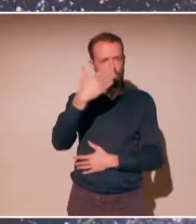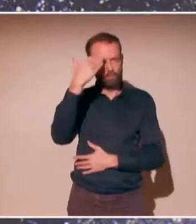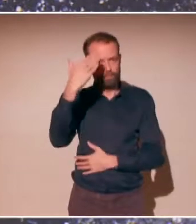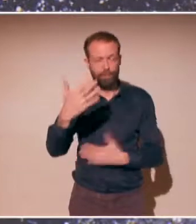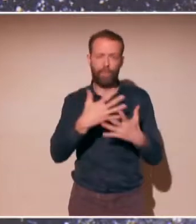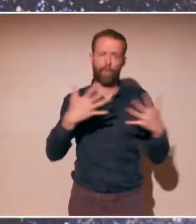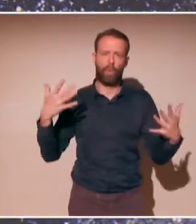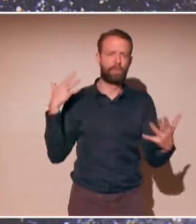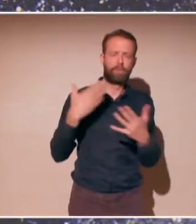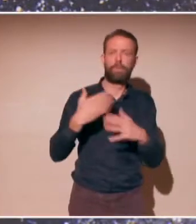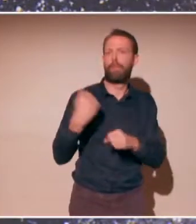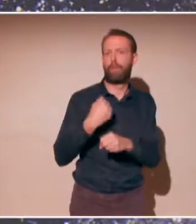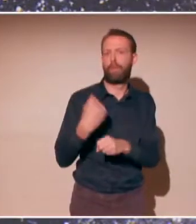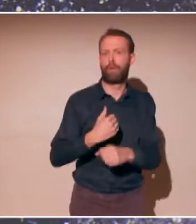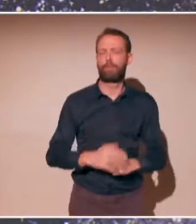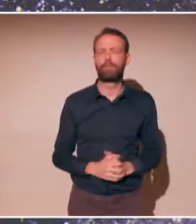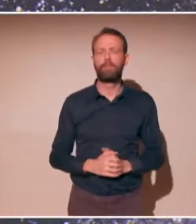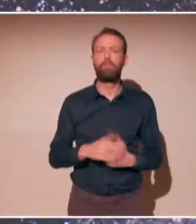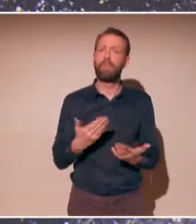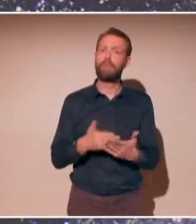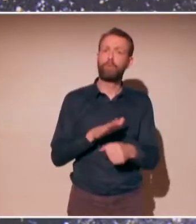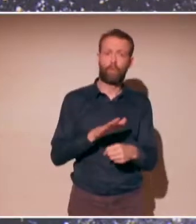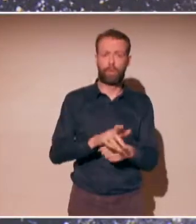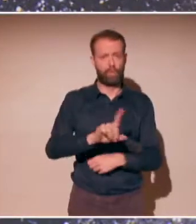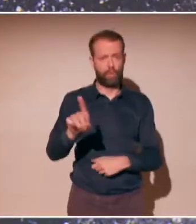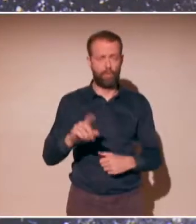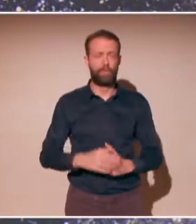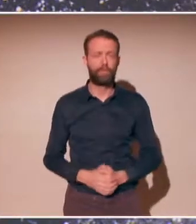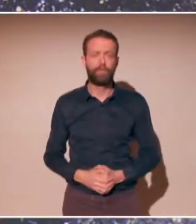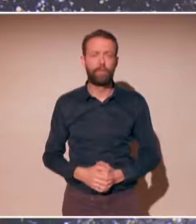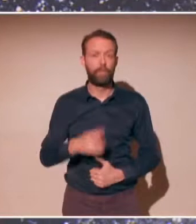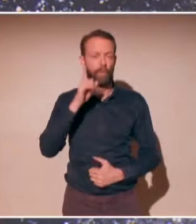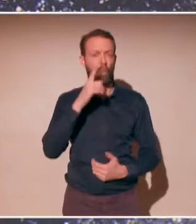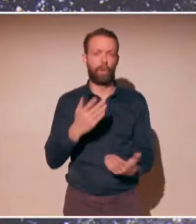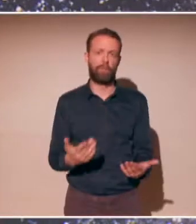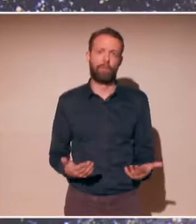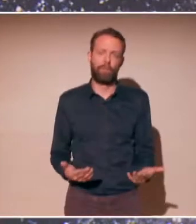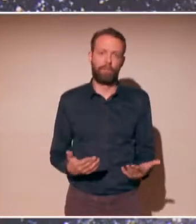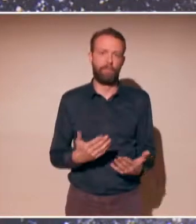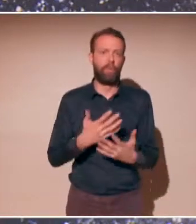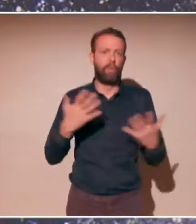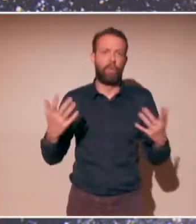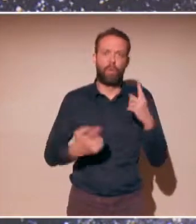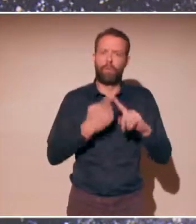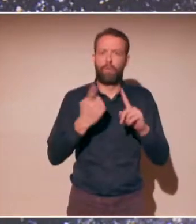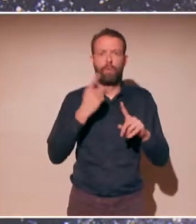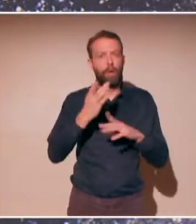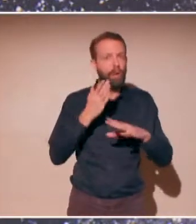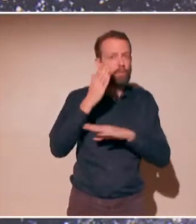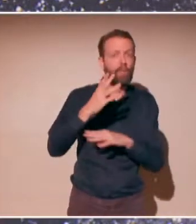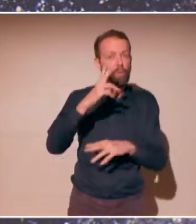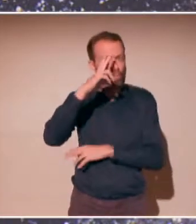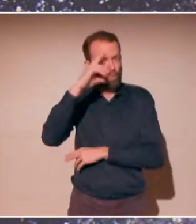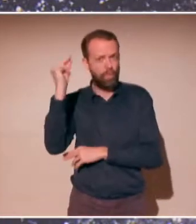in fact, keeping with what we've talked about. This is like the GDPR. But I think we've got to go even further.